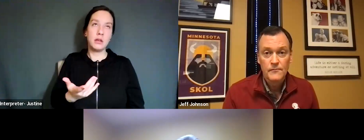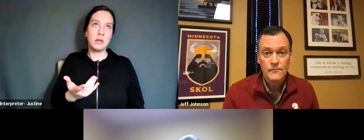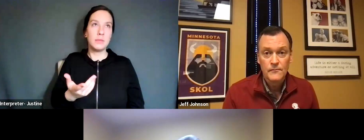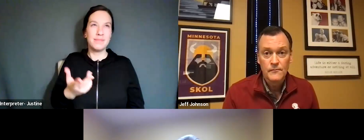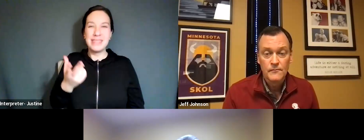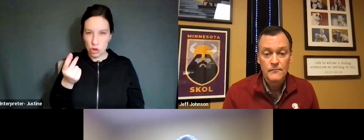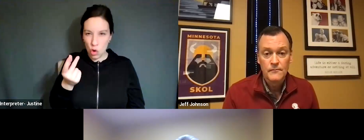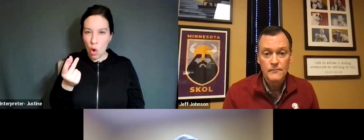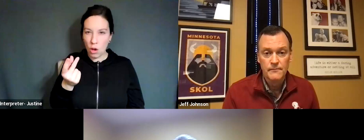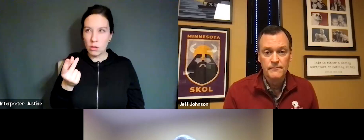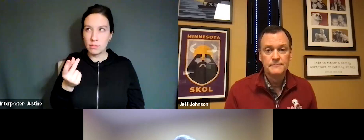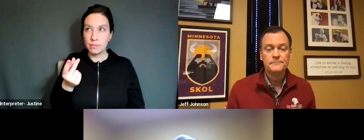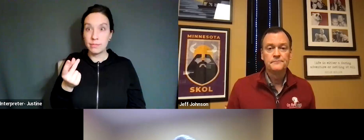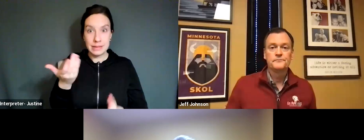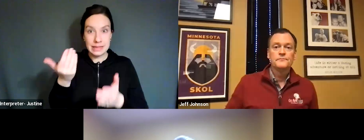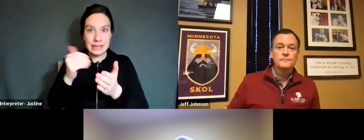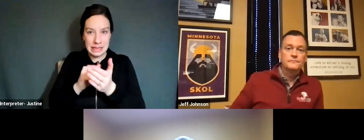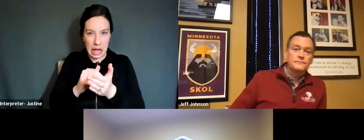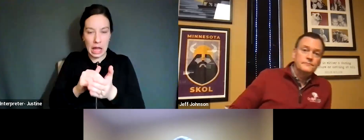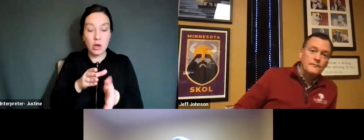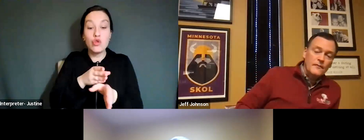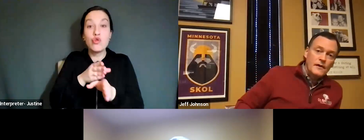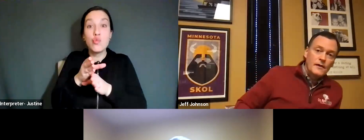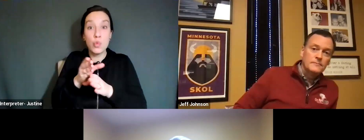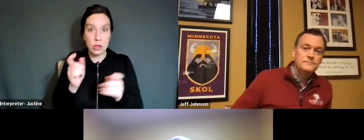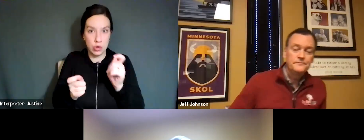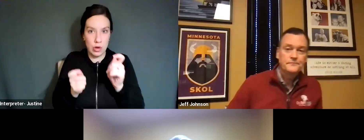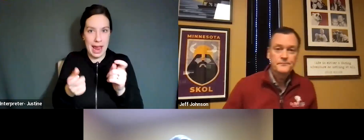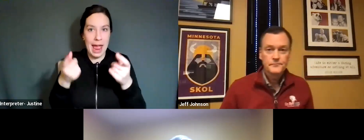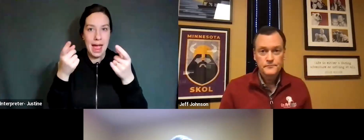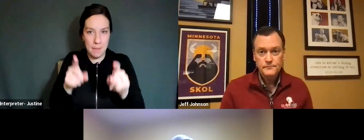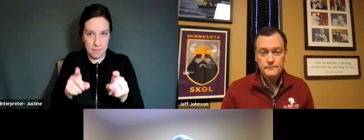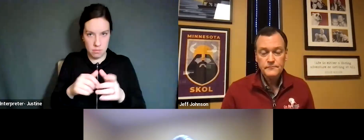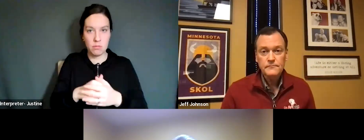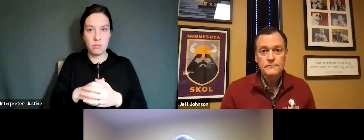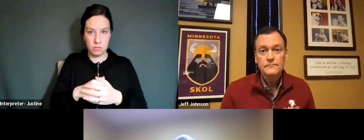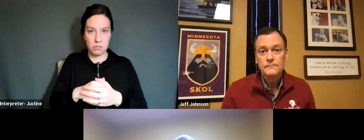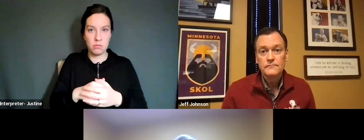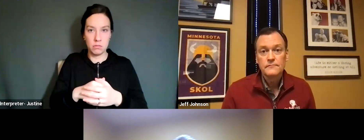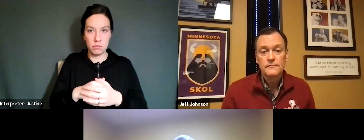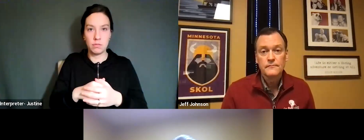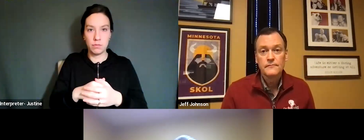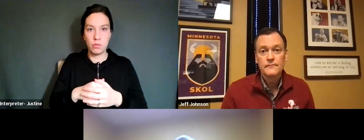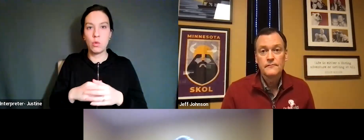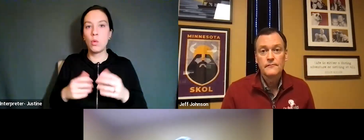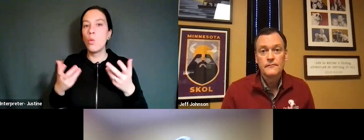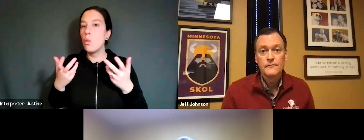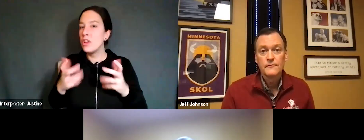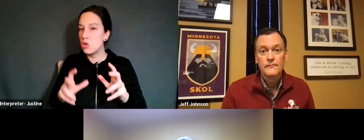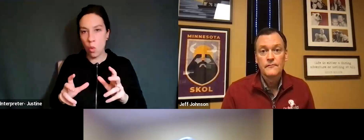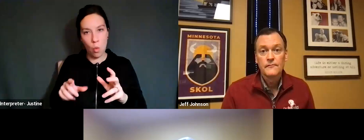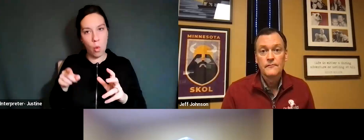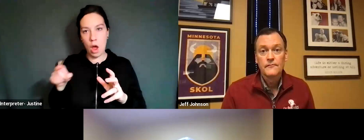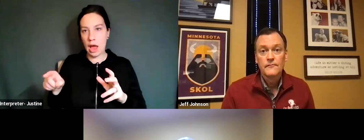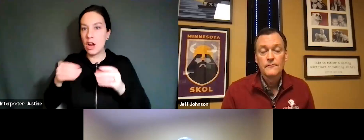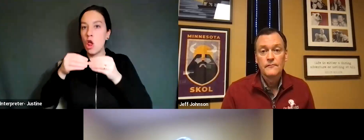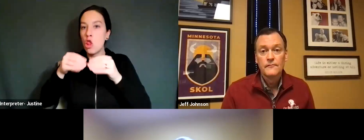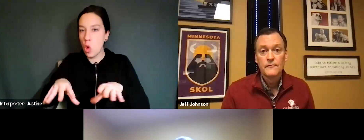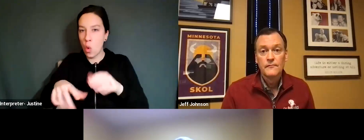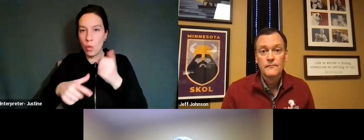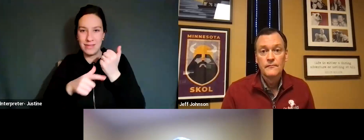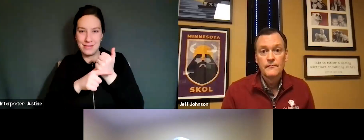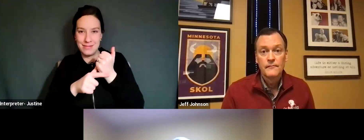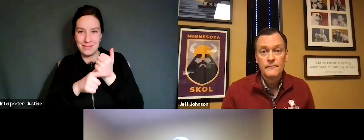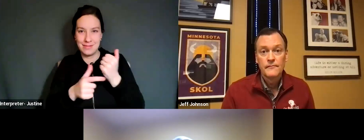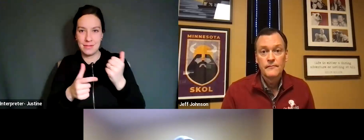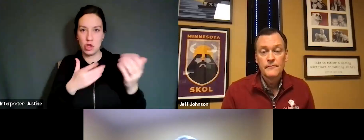career changed for some reason. So our plan is not to divert a dog that would have gone to one of our five types of